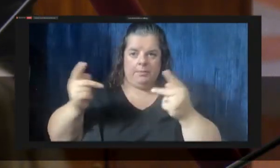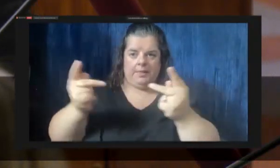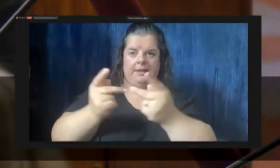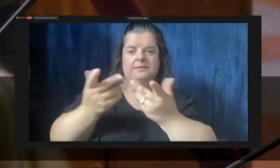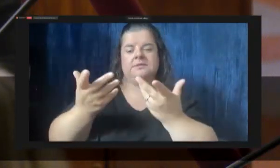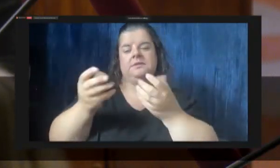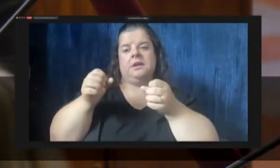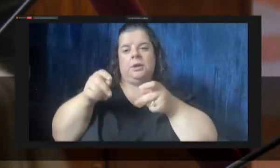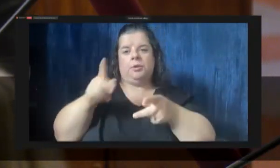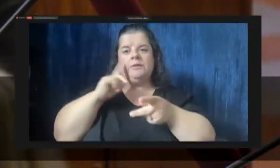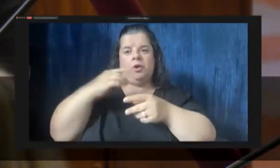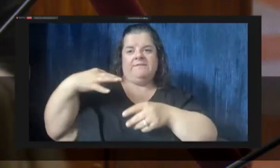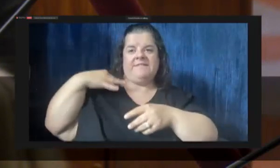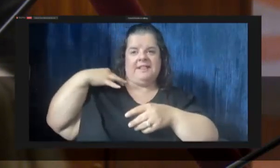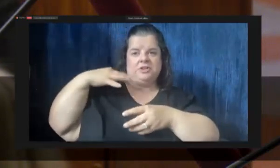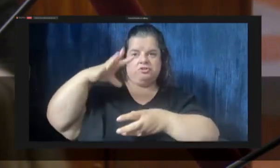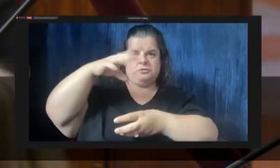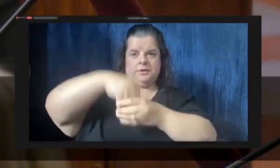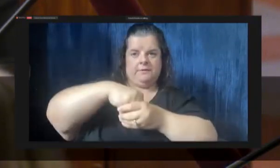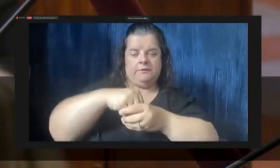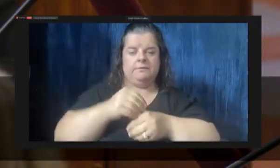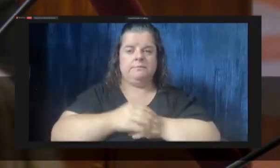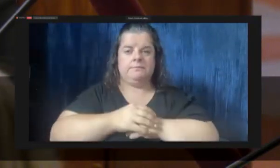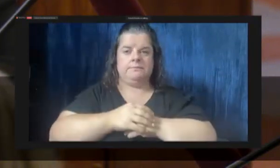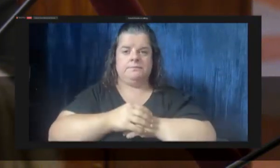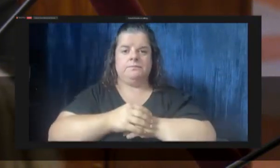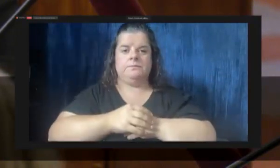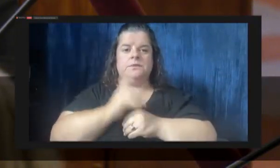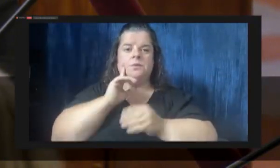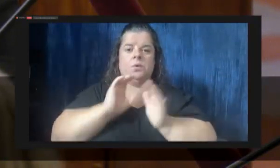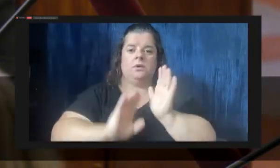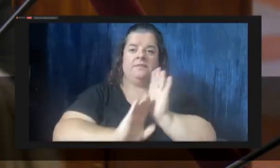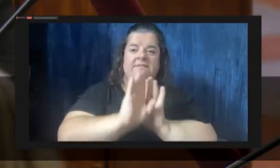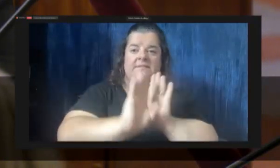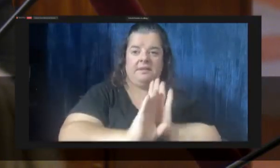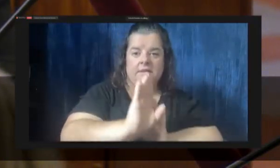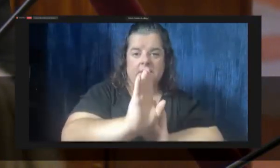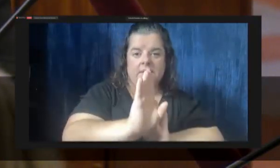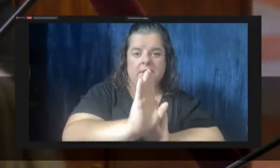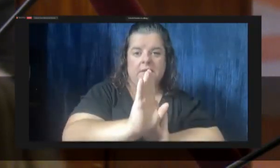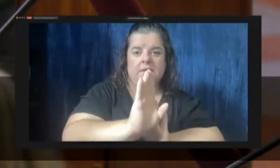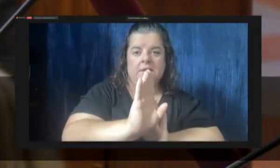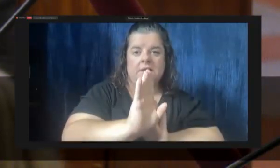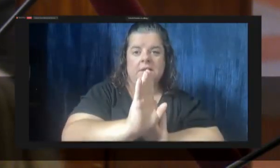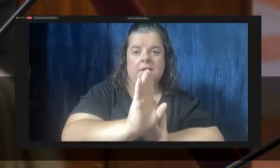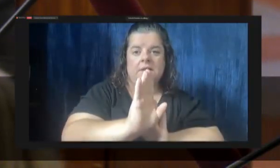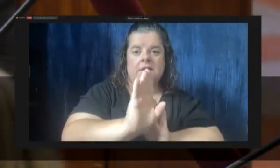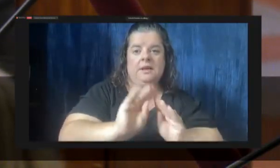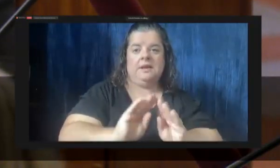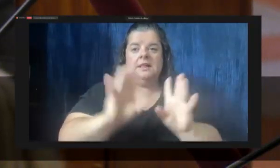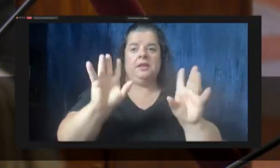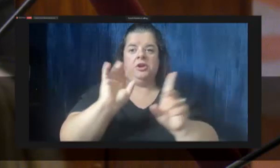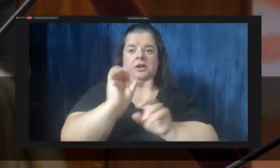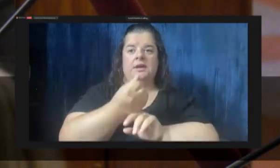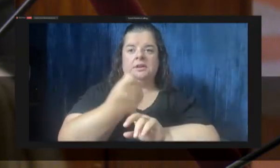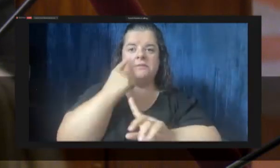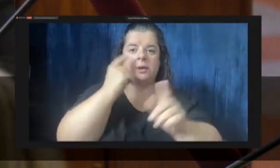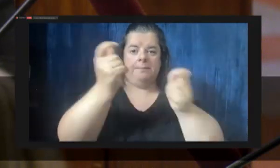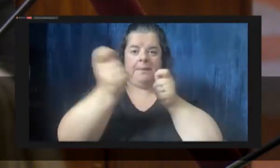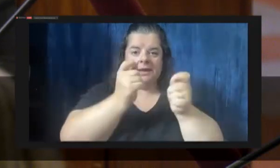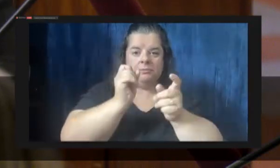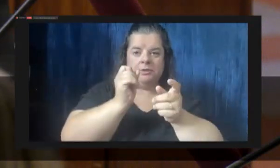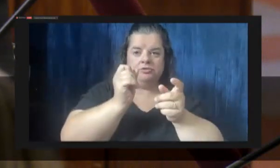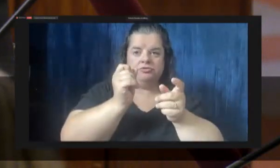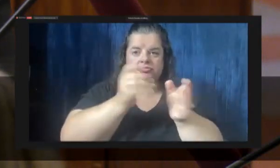for volunteers to participate to build a clear case that a management strategy is warranted.